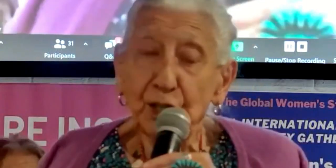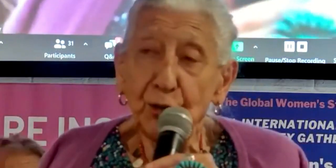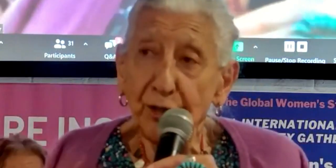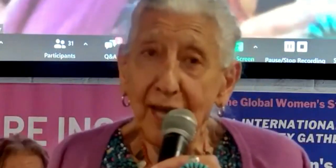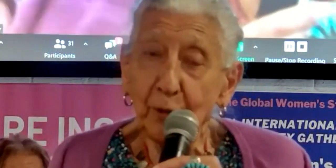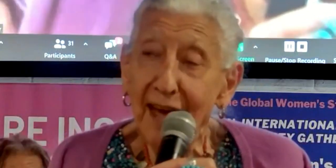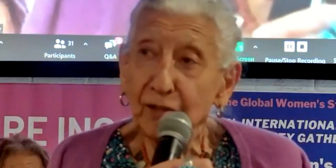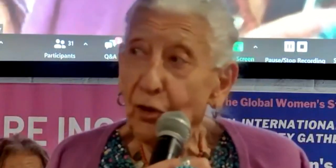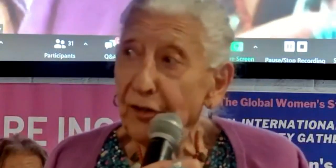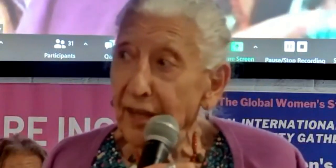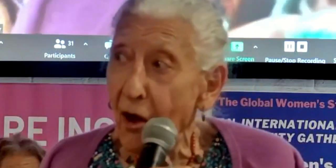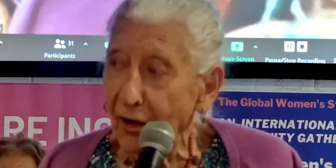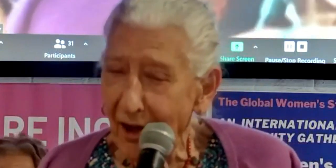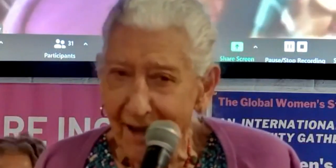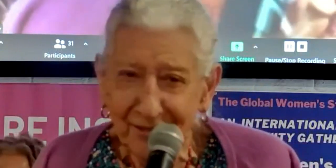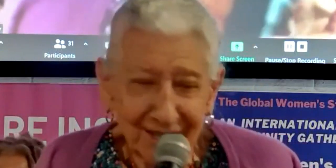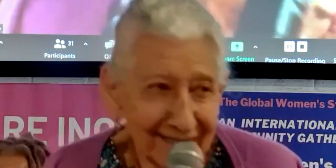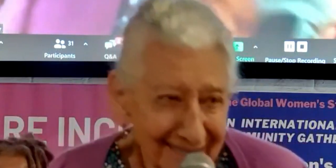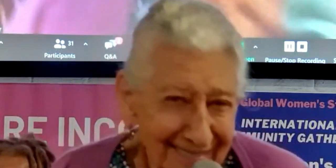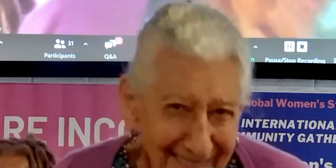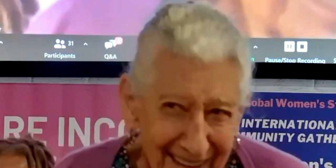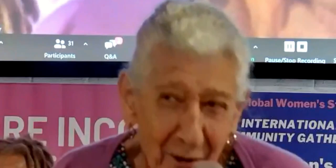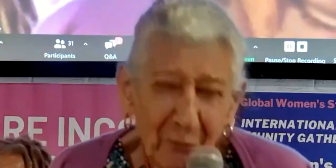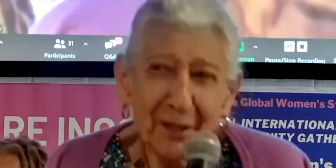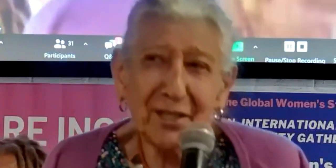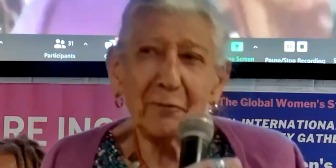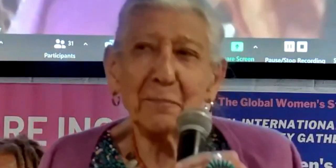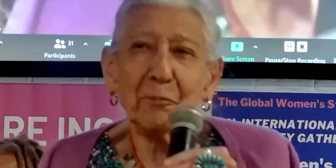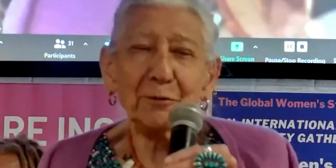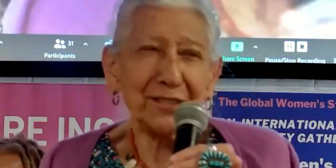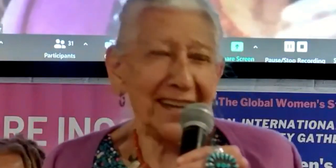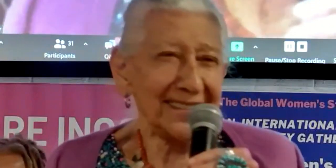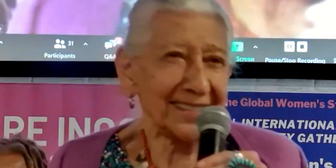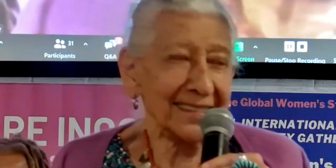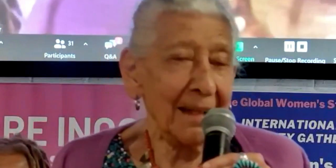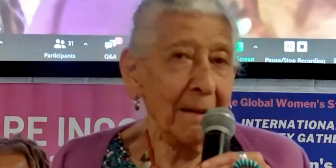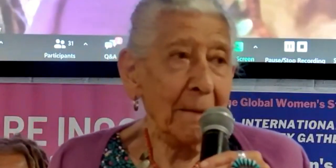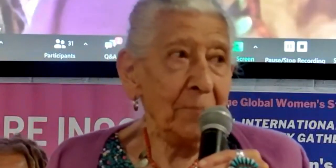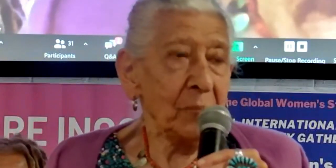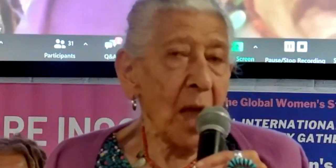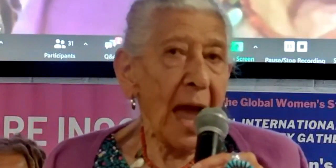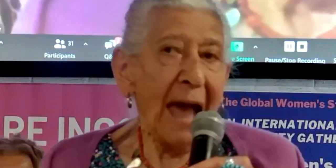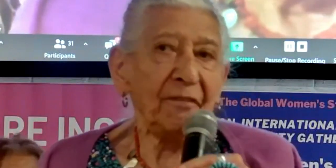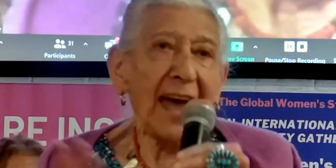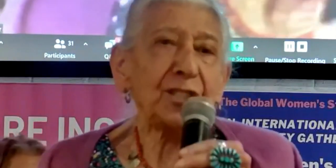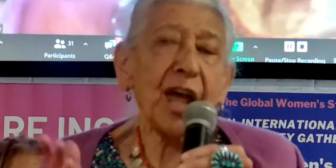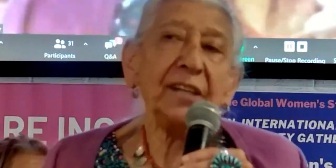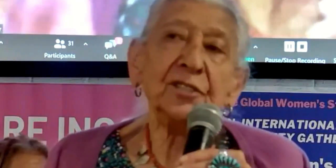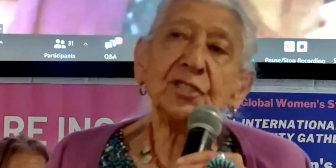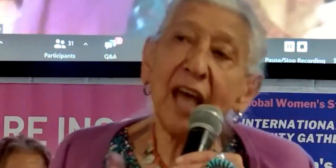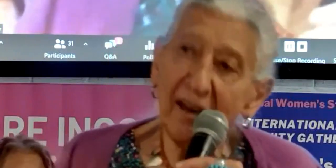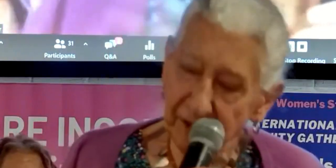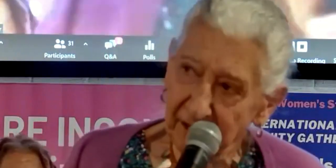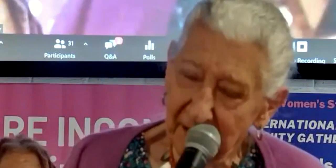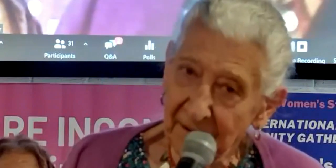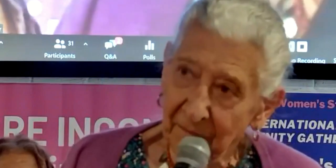We're not sure yet. We'll have to look at the archives, which are in process. And that